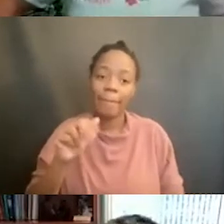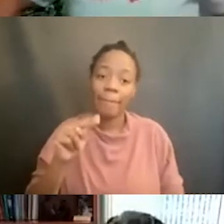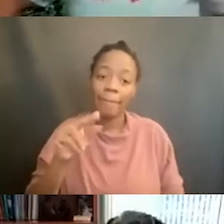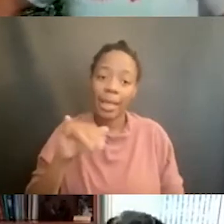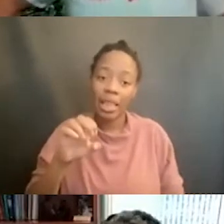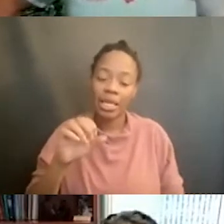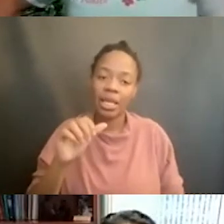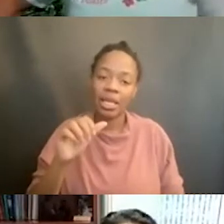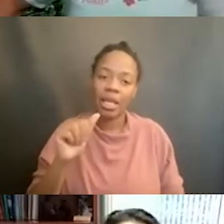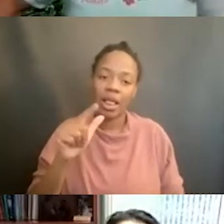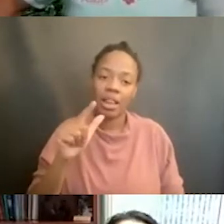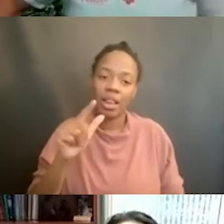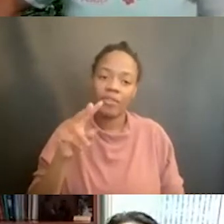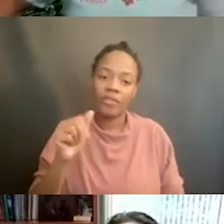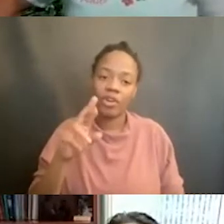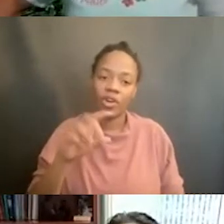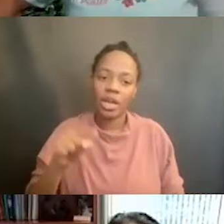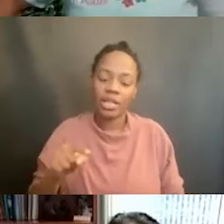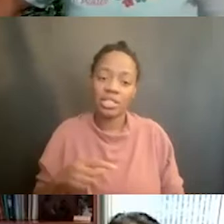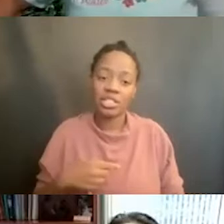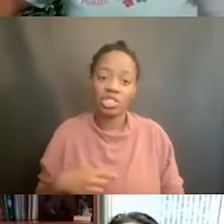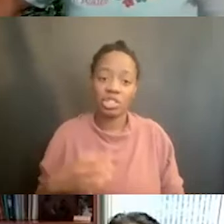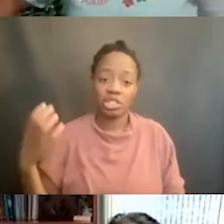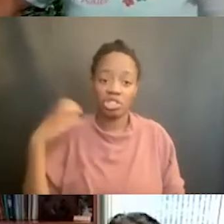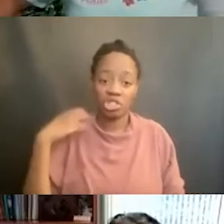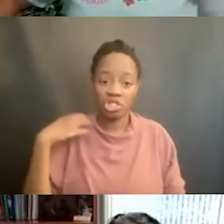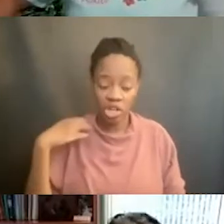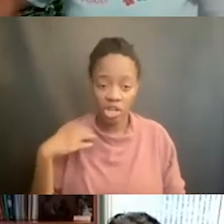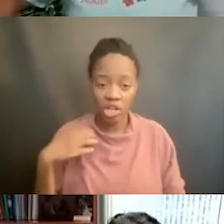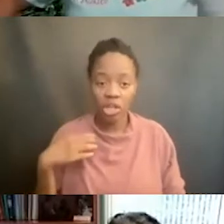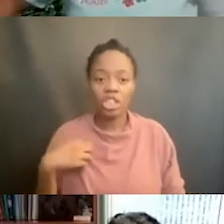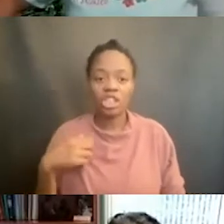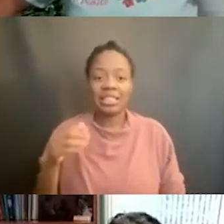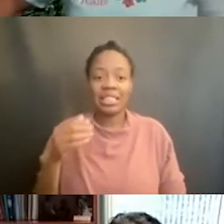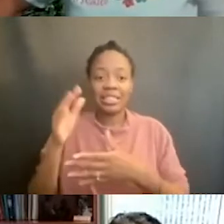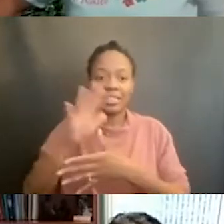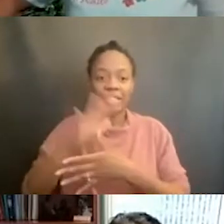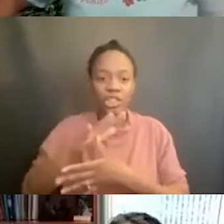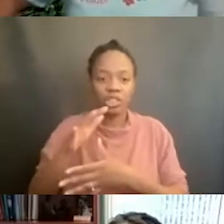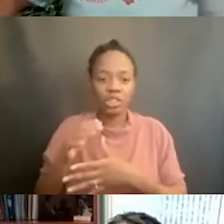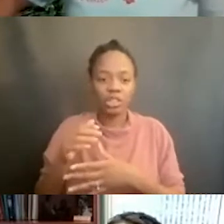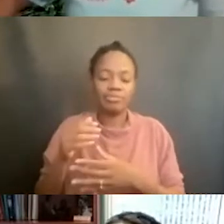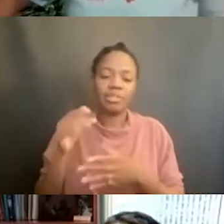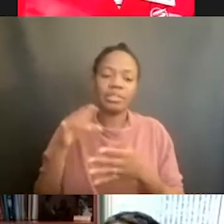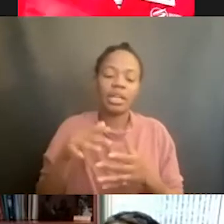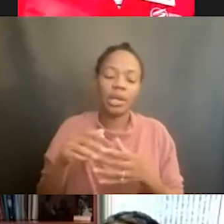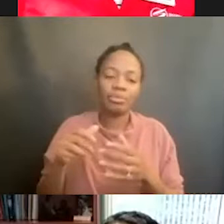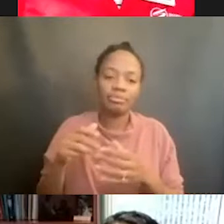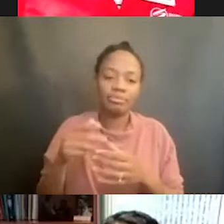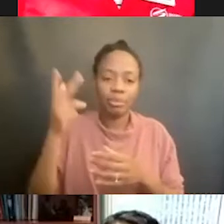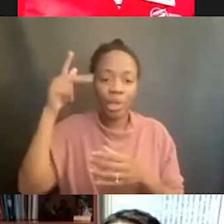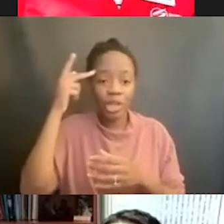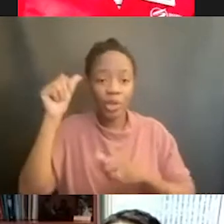University Student Union Board of Directors Chair. She is a senior studying political science with a minor in community and civic engagement.